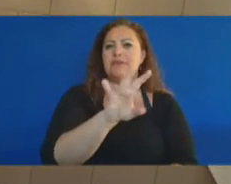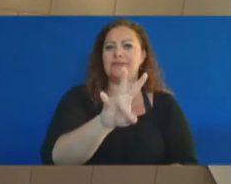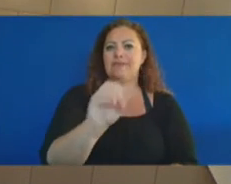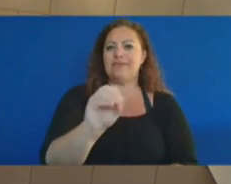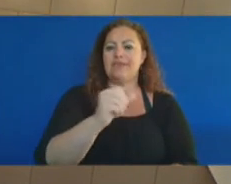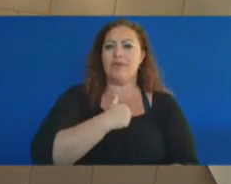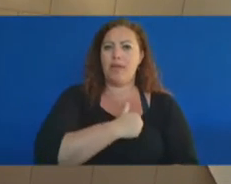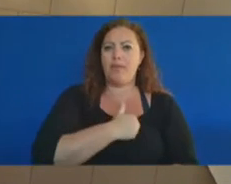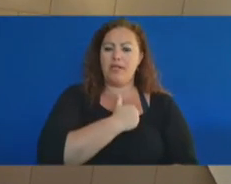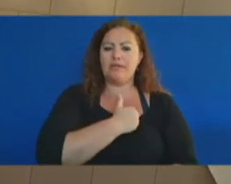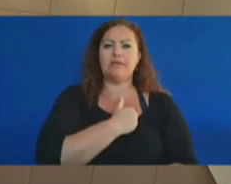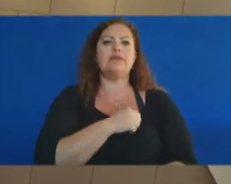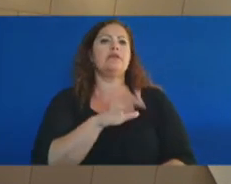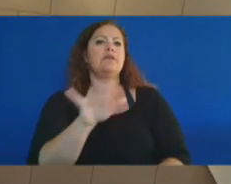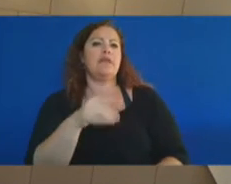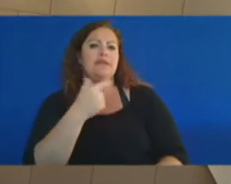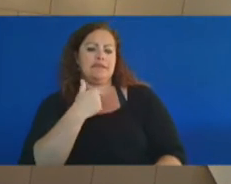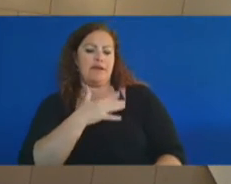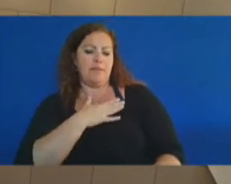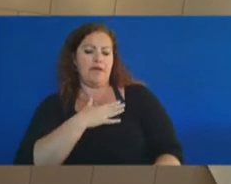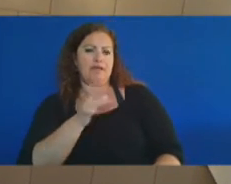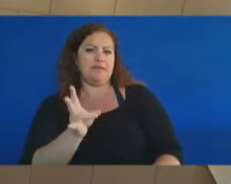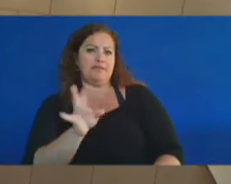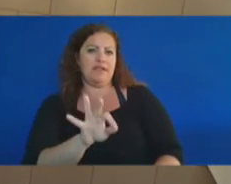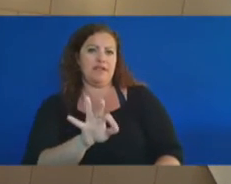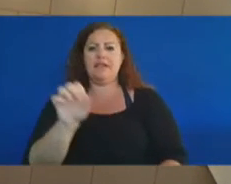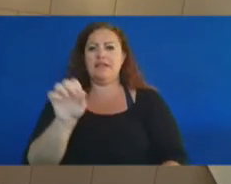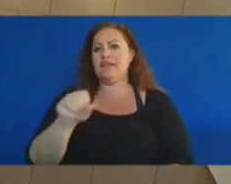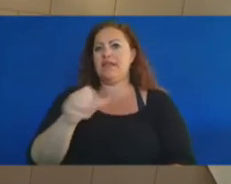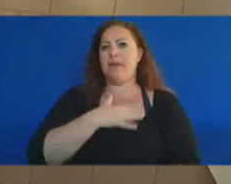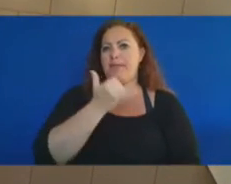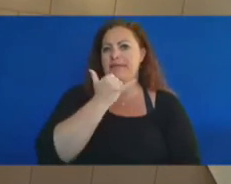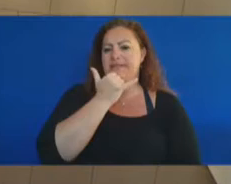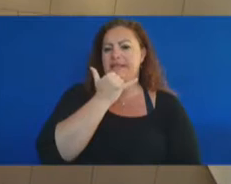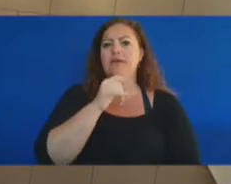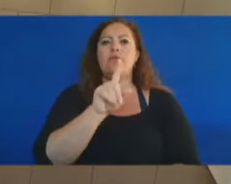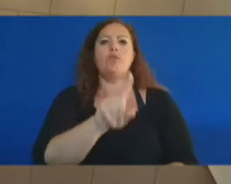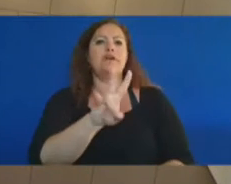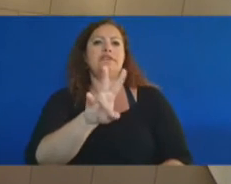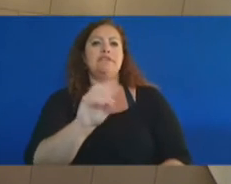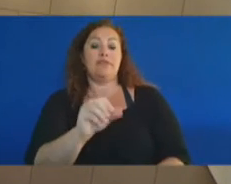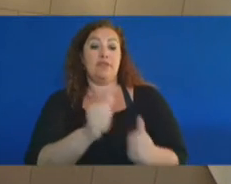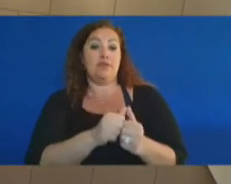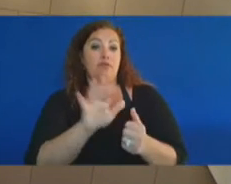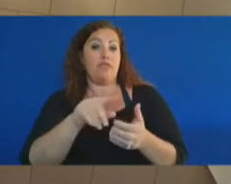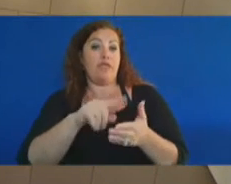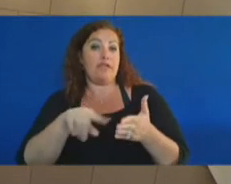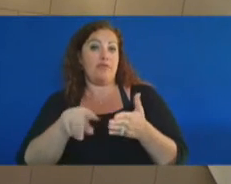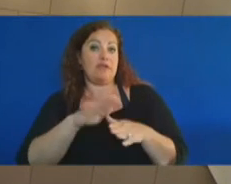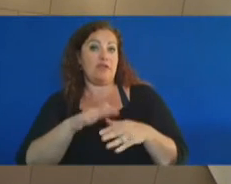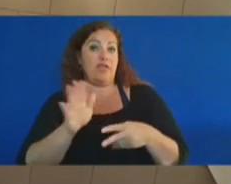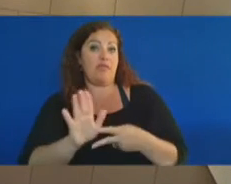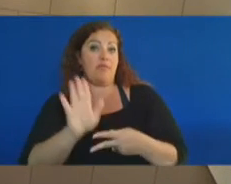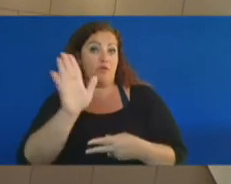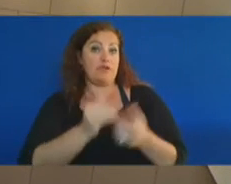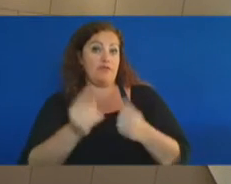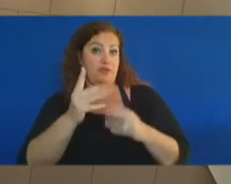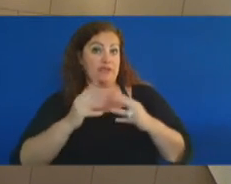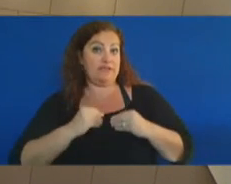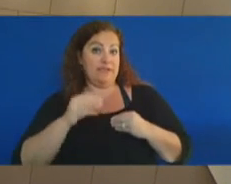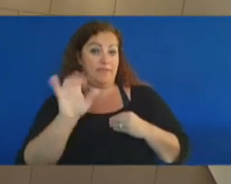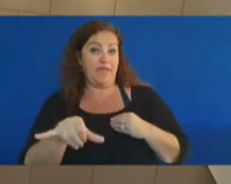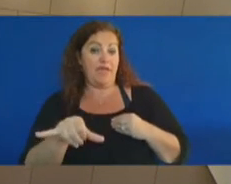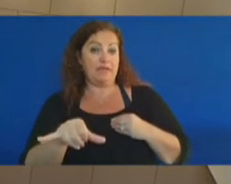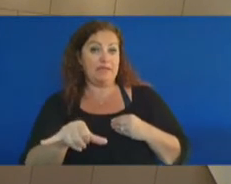I'm sorry it was 79 on my yeah yeah that's my mistake thank you so it's 170 with that correction to the motion everybody accepting that the